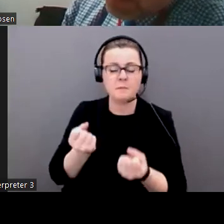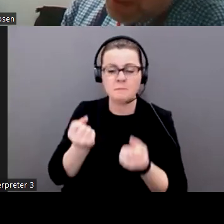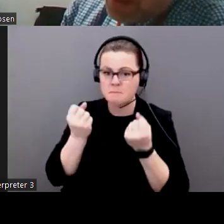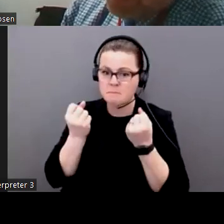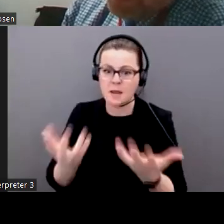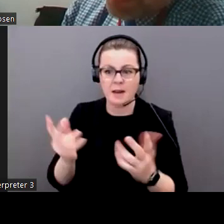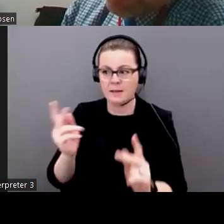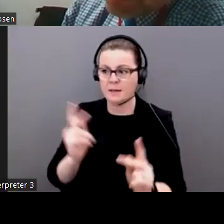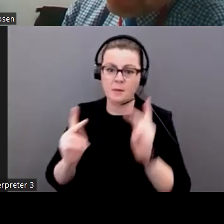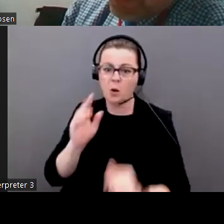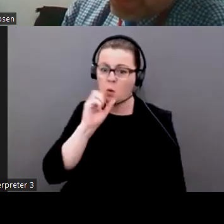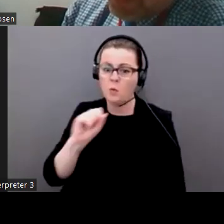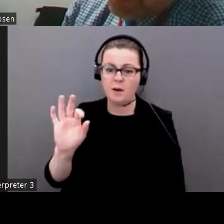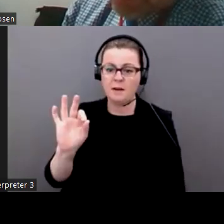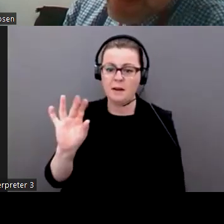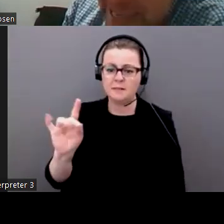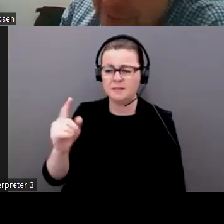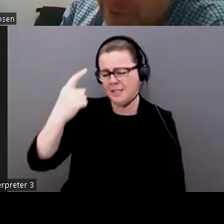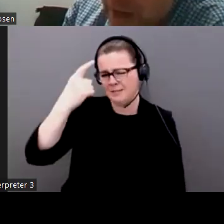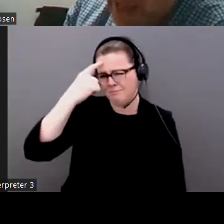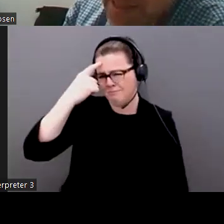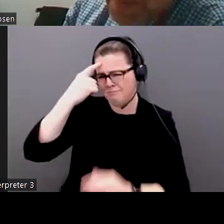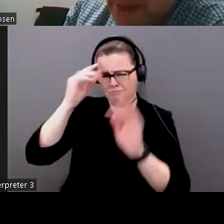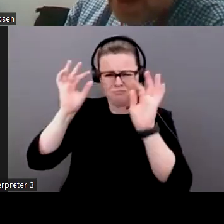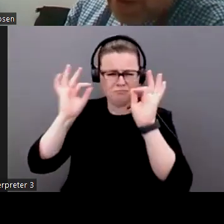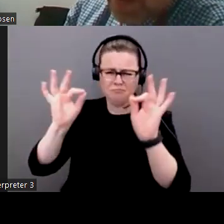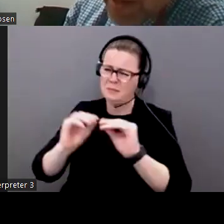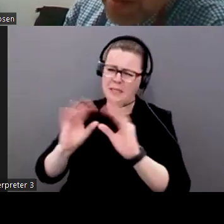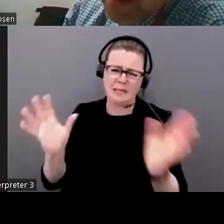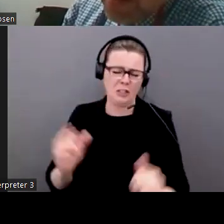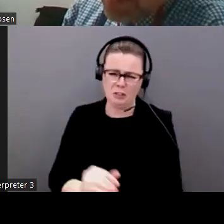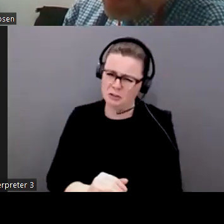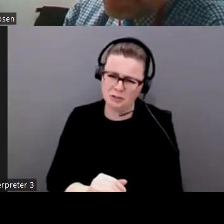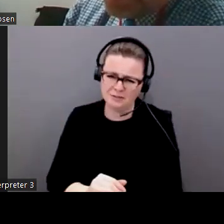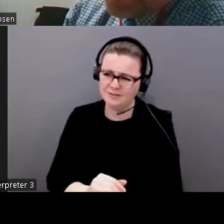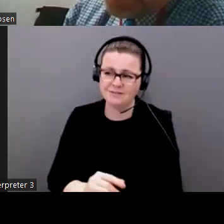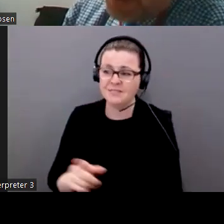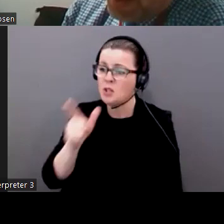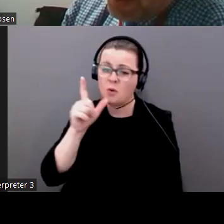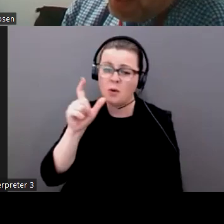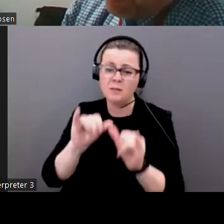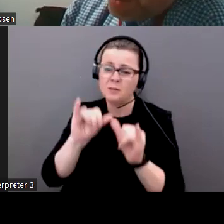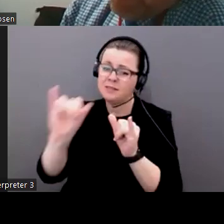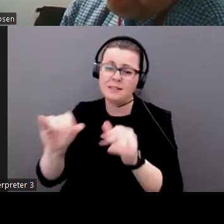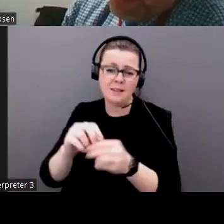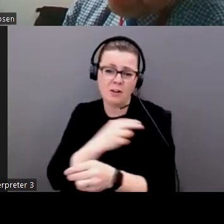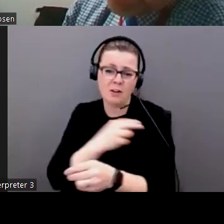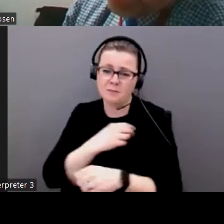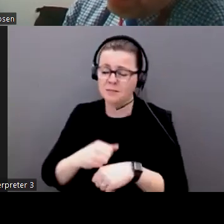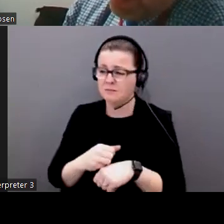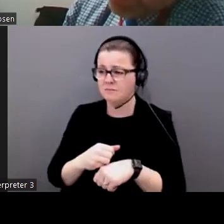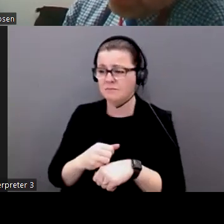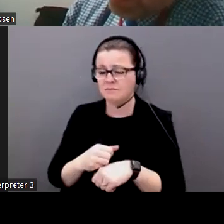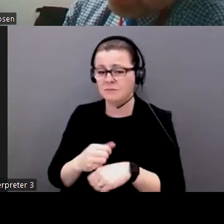absolutely make this decision to leave against medical advice. And I care for plenty